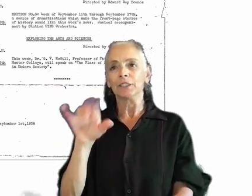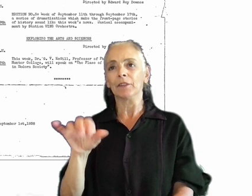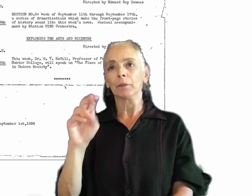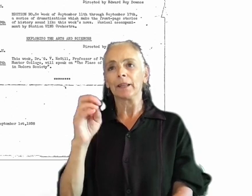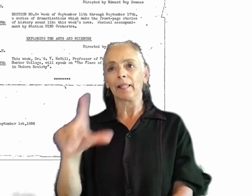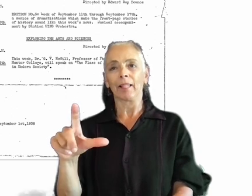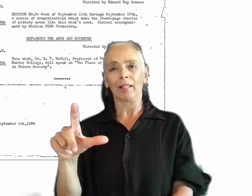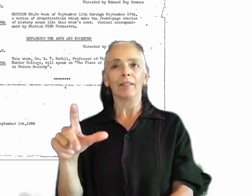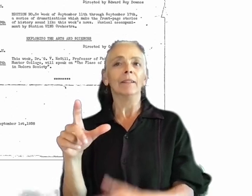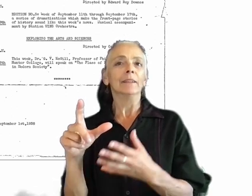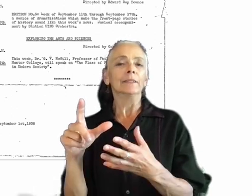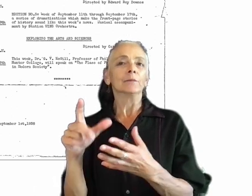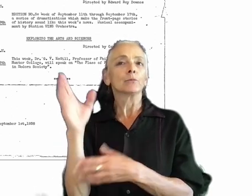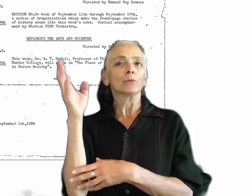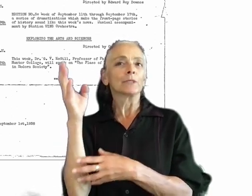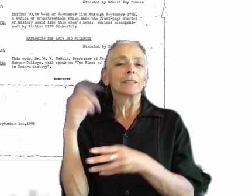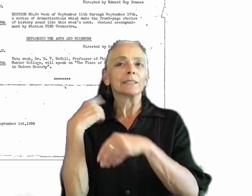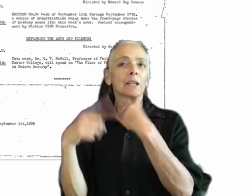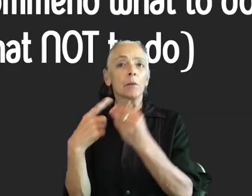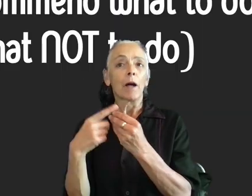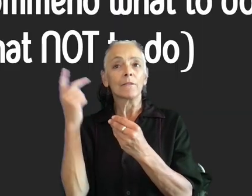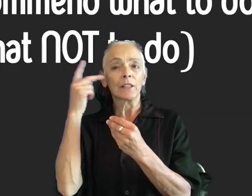philosophy on modern society